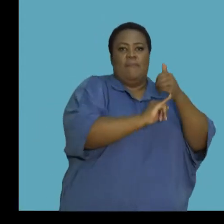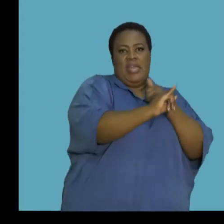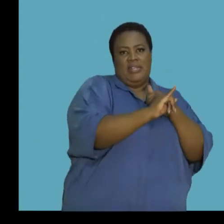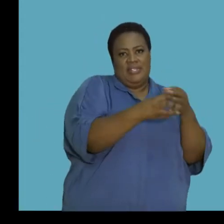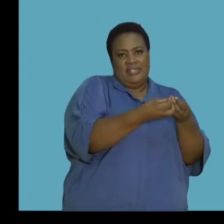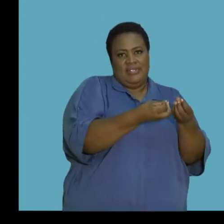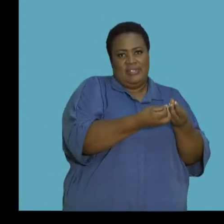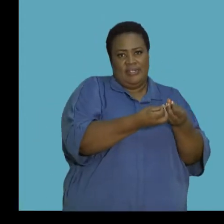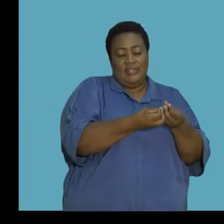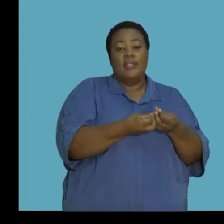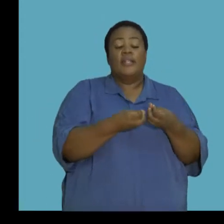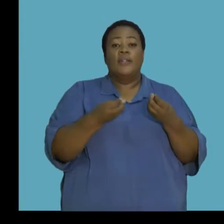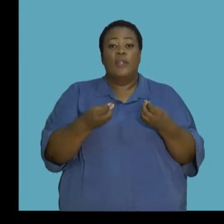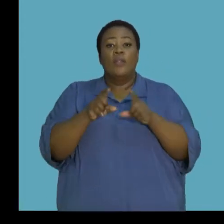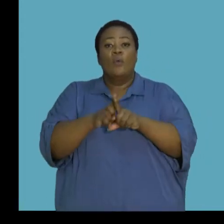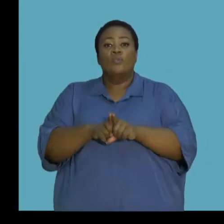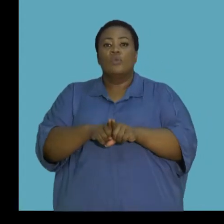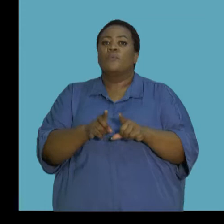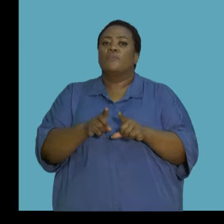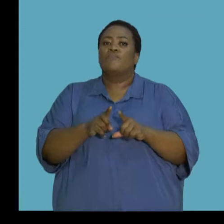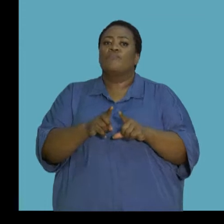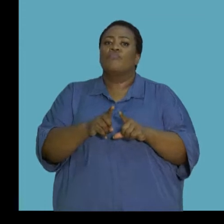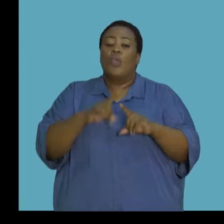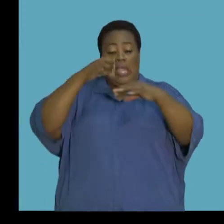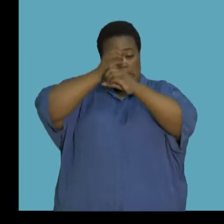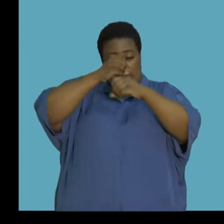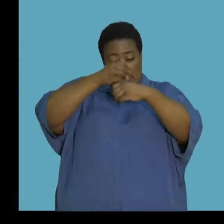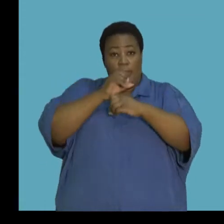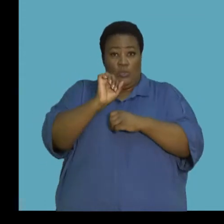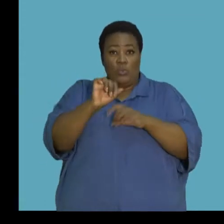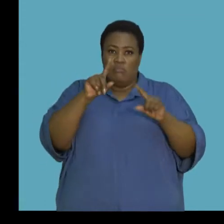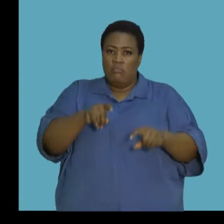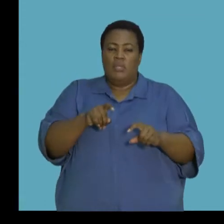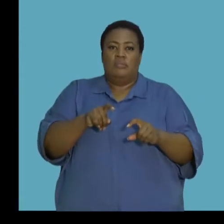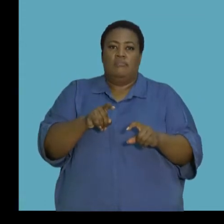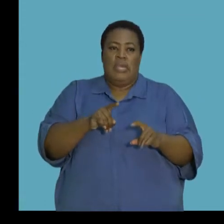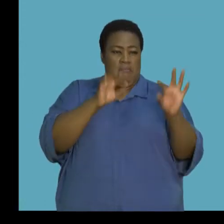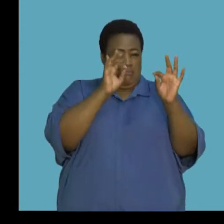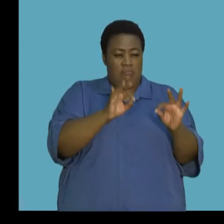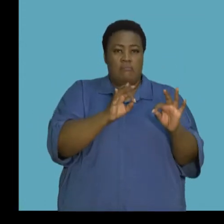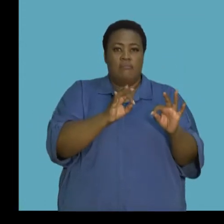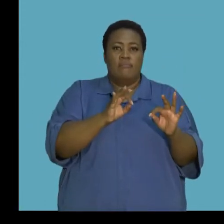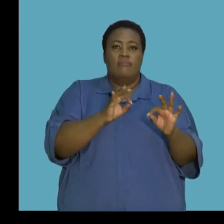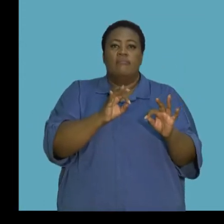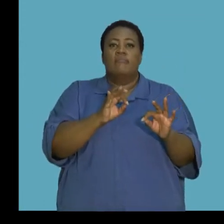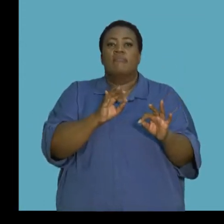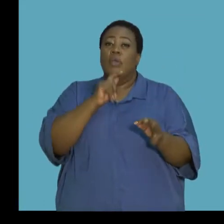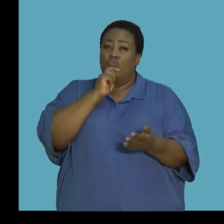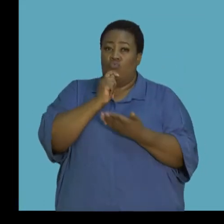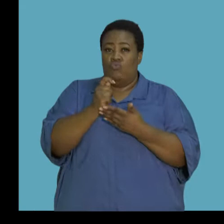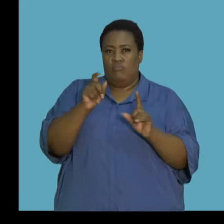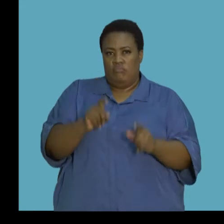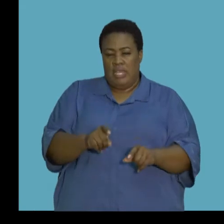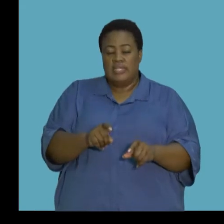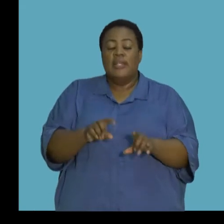variables in mind, and those are what keep the experiment accurate and reliable. At the end, we've got to look at